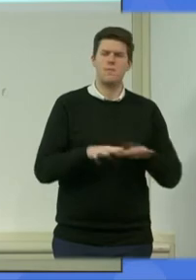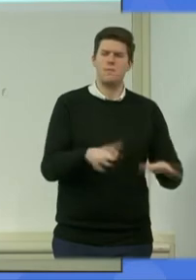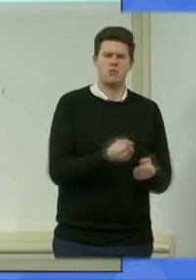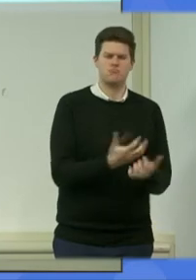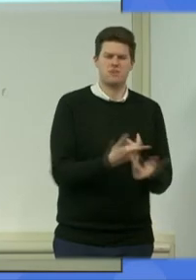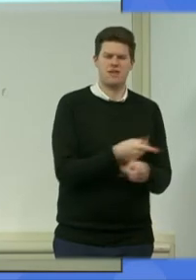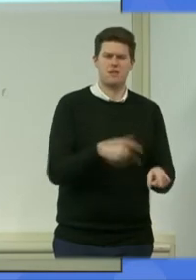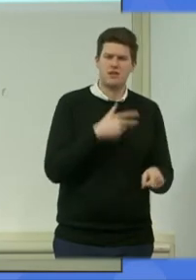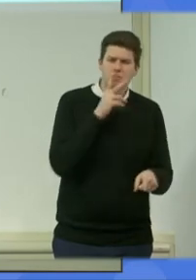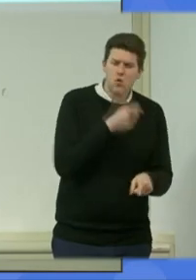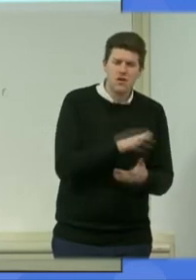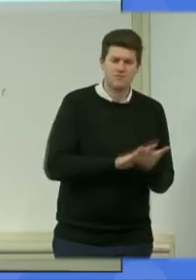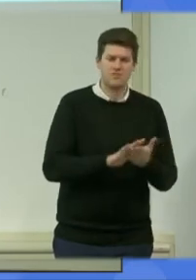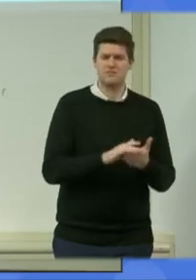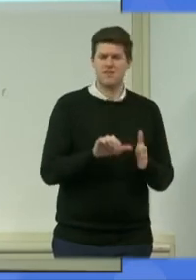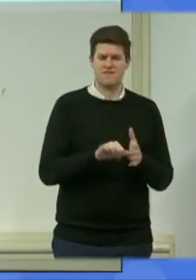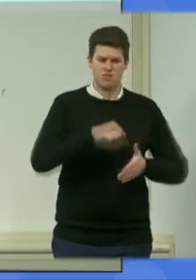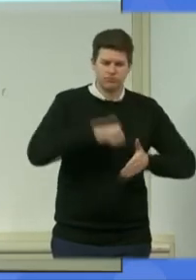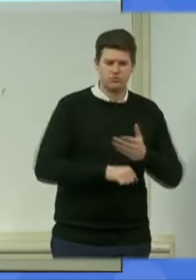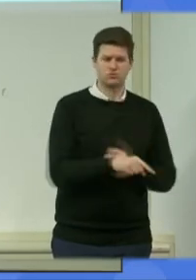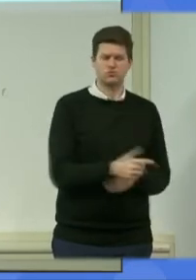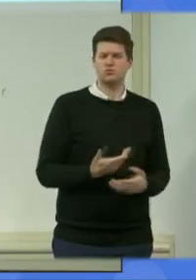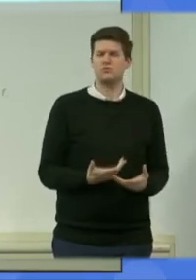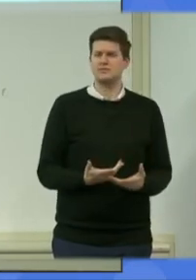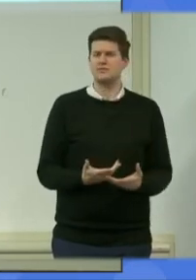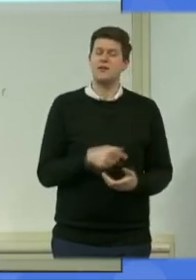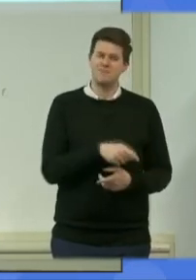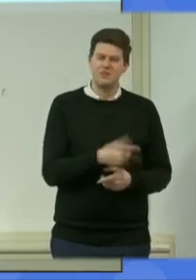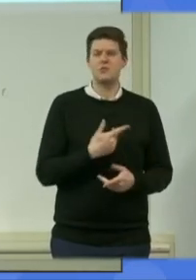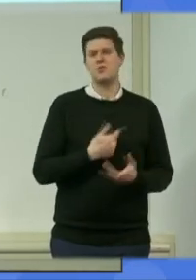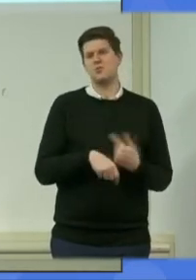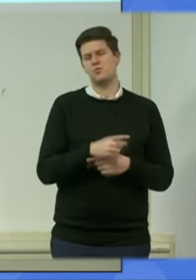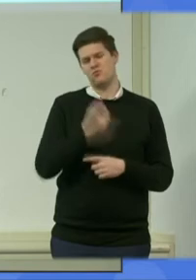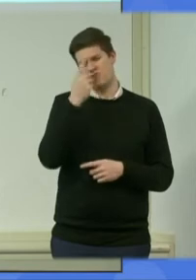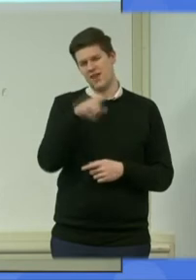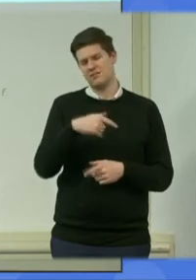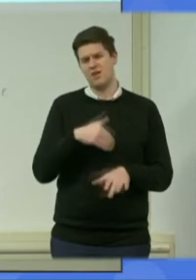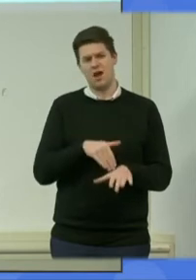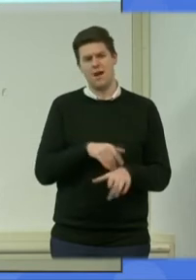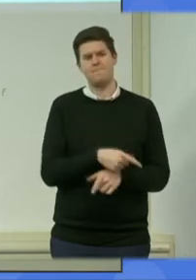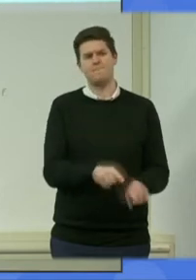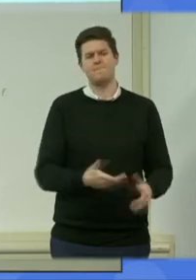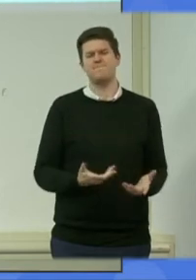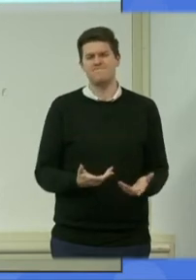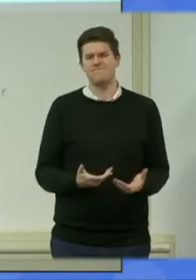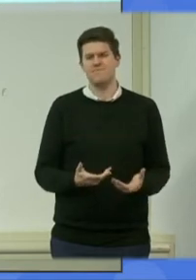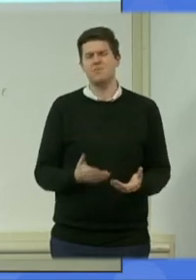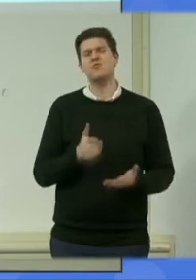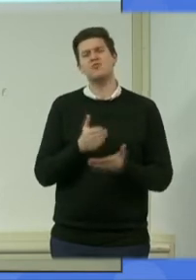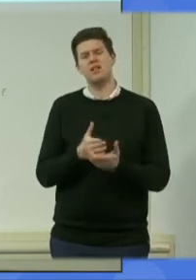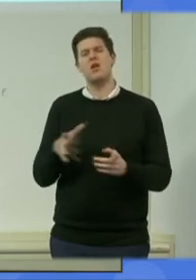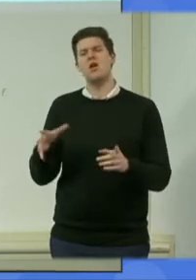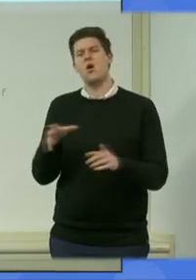cigarettes is a good thing to do because of the harms associated with cigarettes, the fact they're addictive. But the system as a whole is still progressive and it's still green,